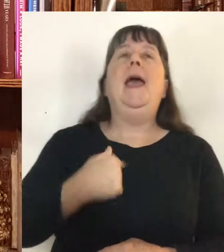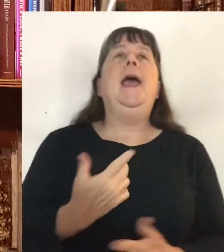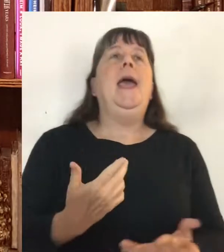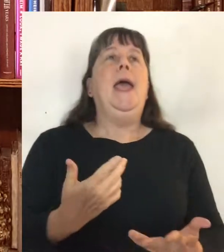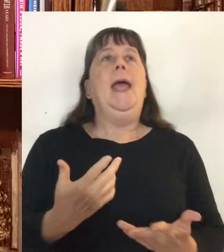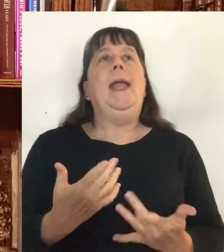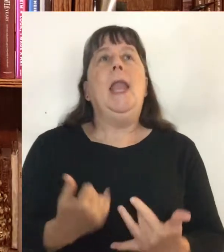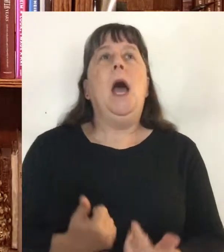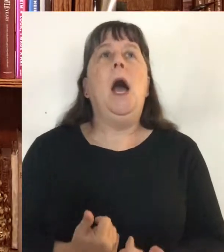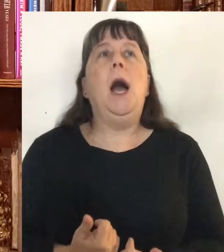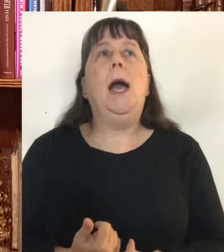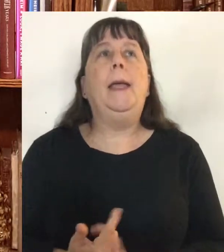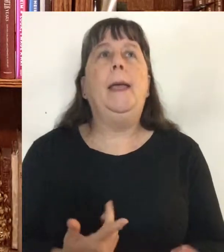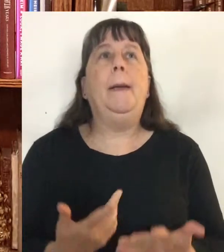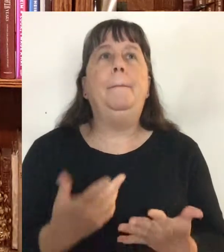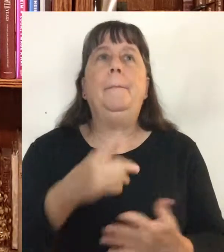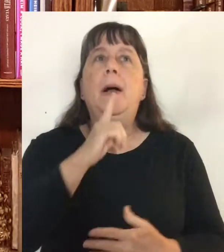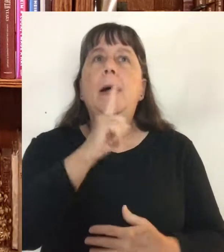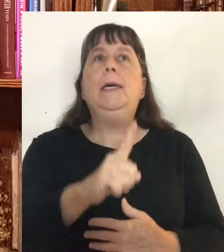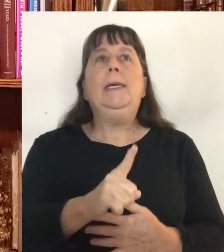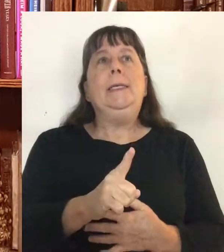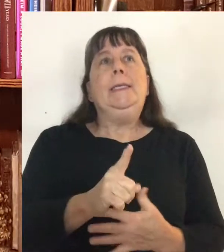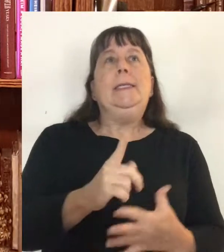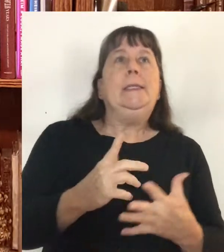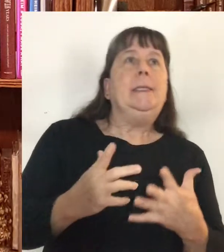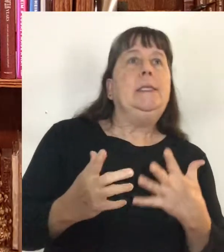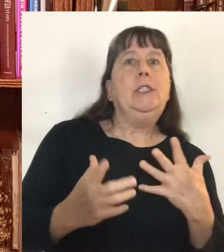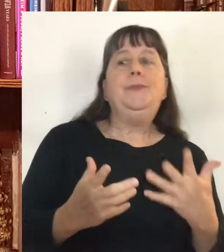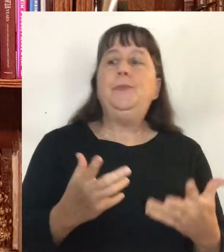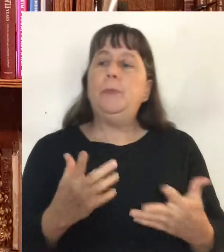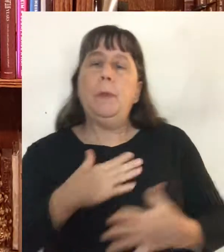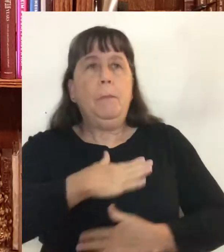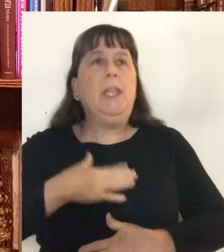Yes, my name is Diane, and I am